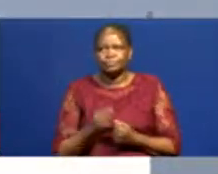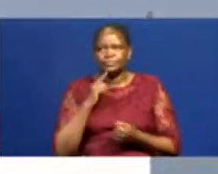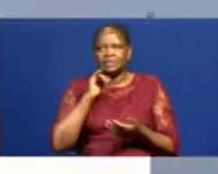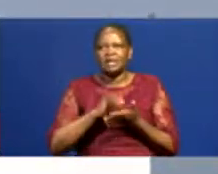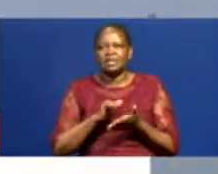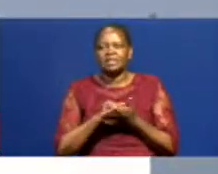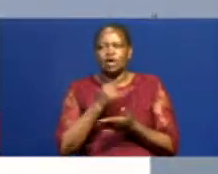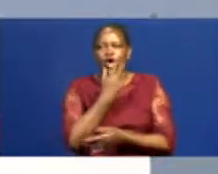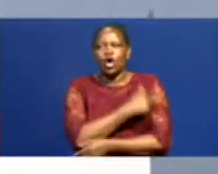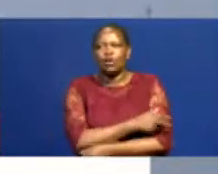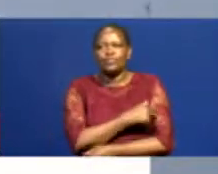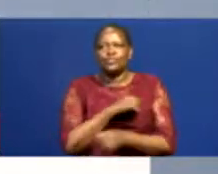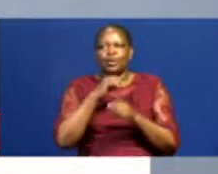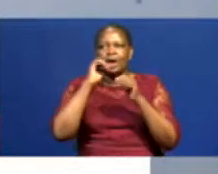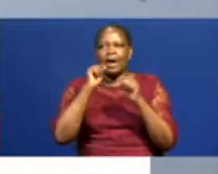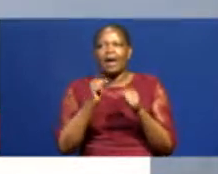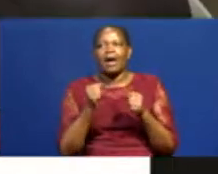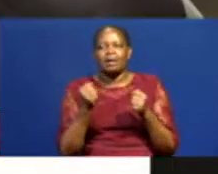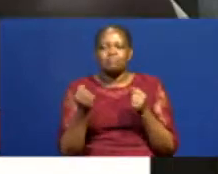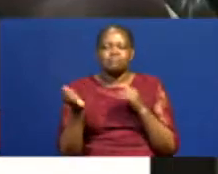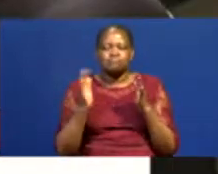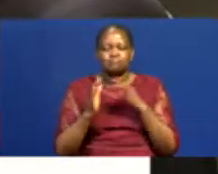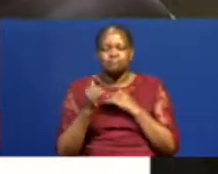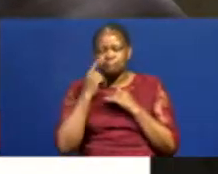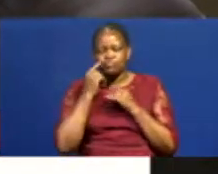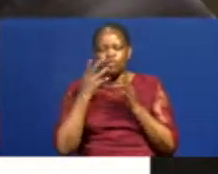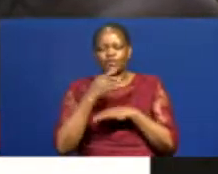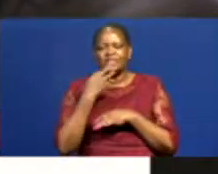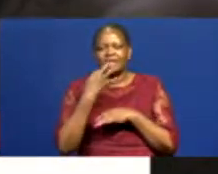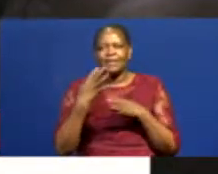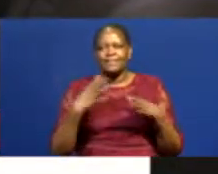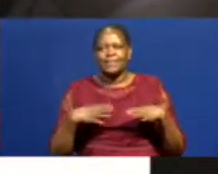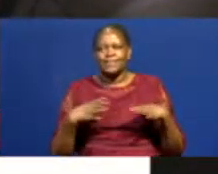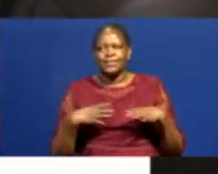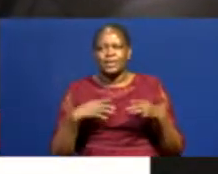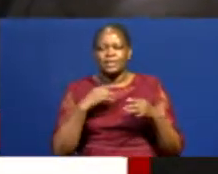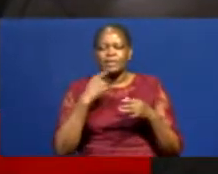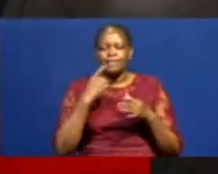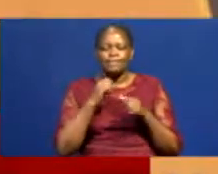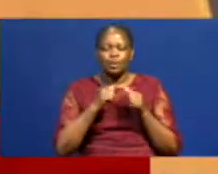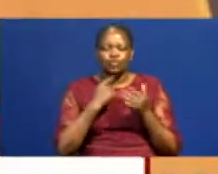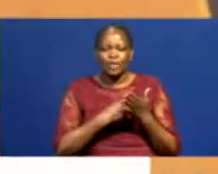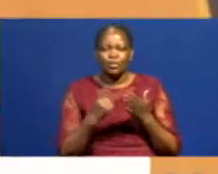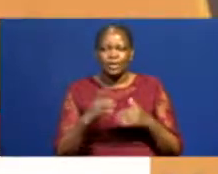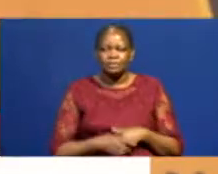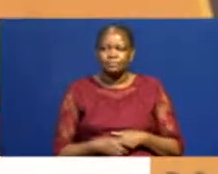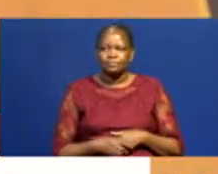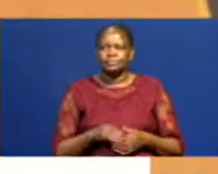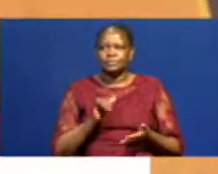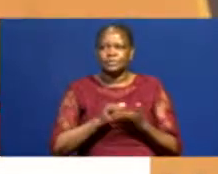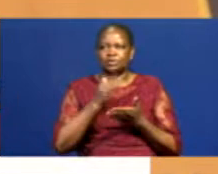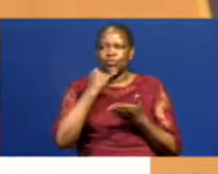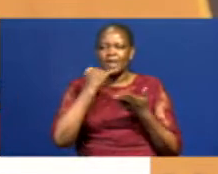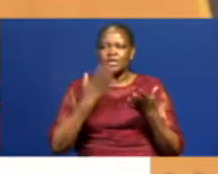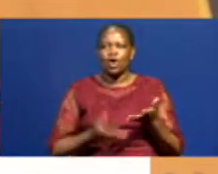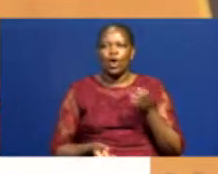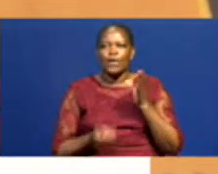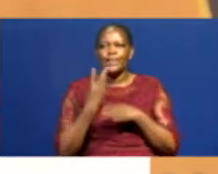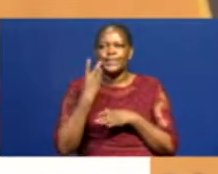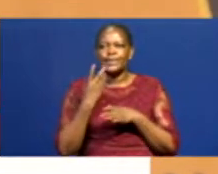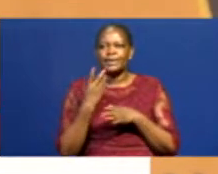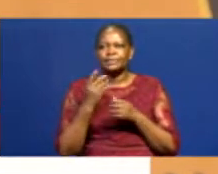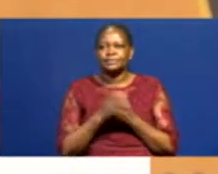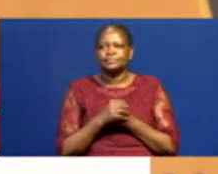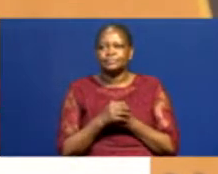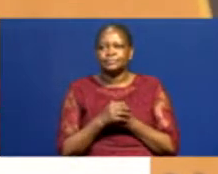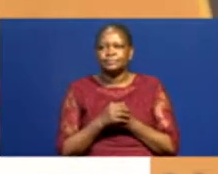the facility was able to restore sight to over 300 patients within 1 week. And that's why now we have set up a